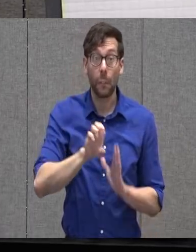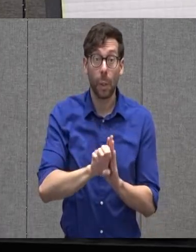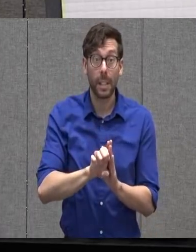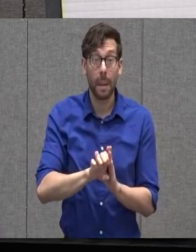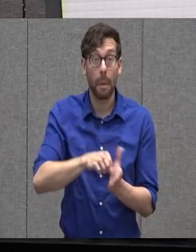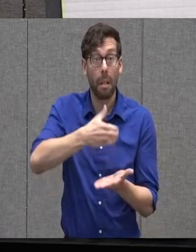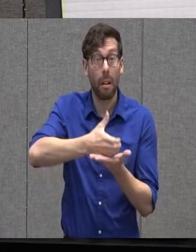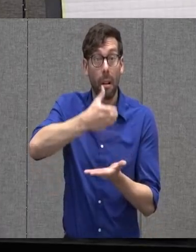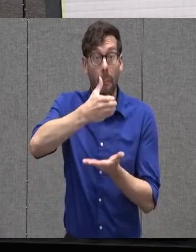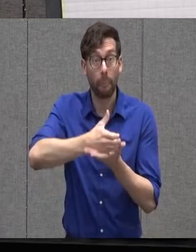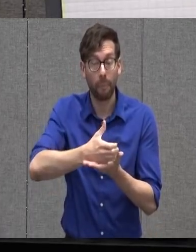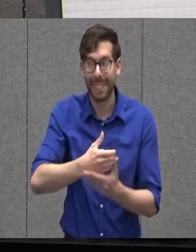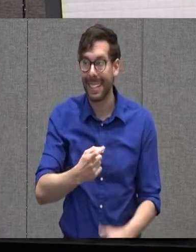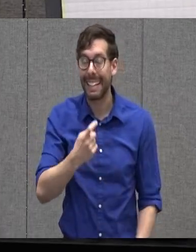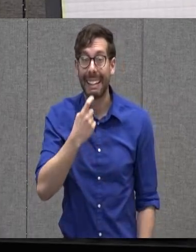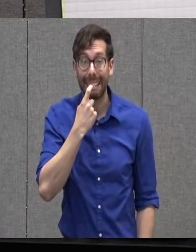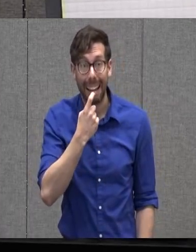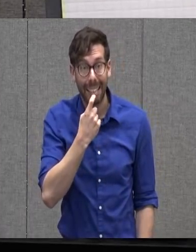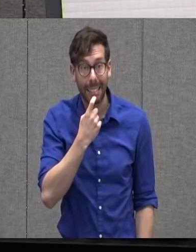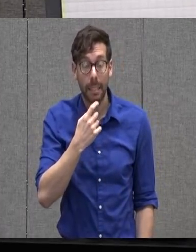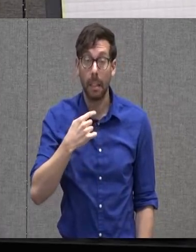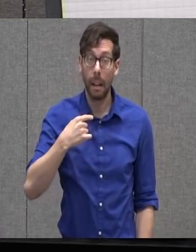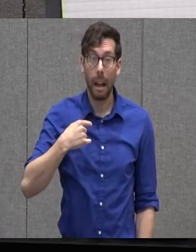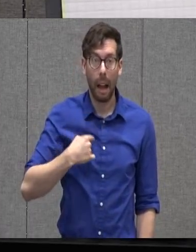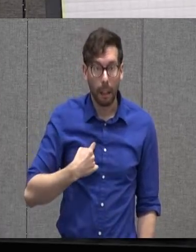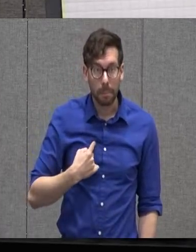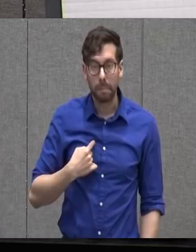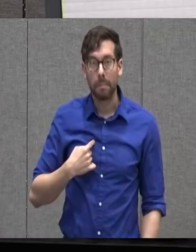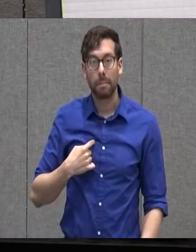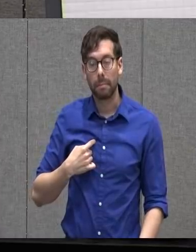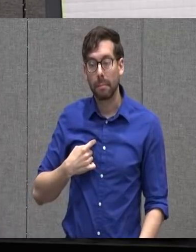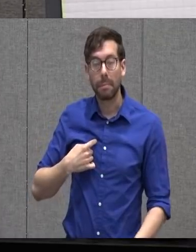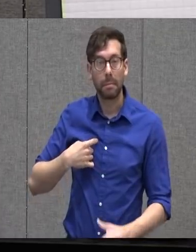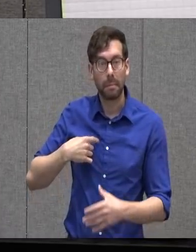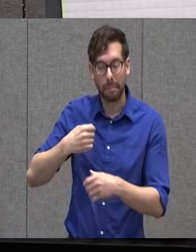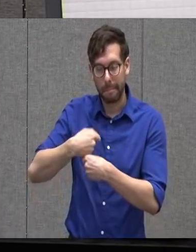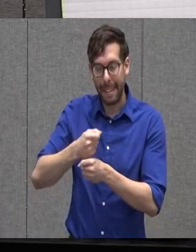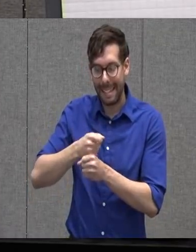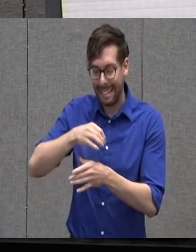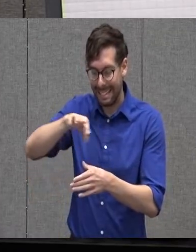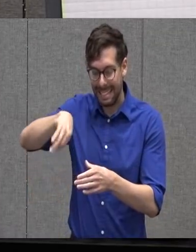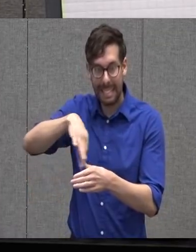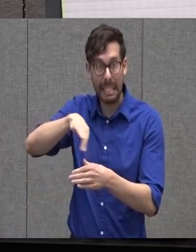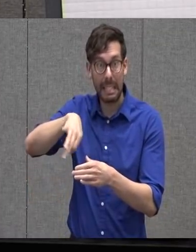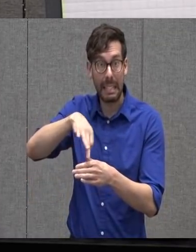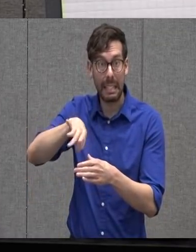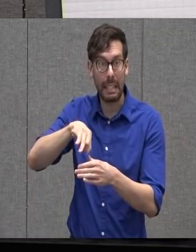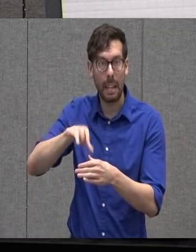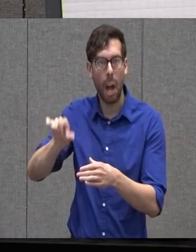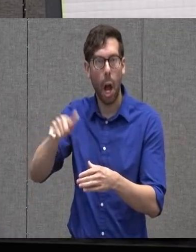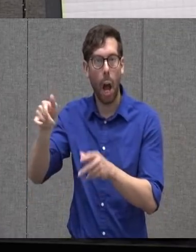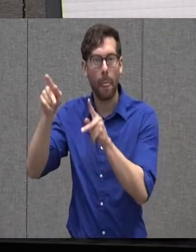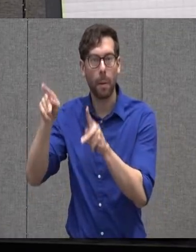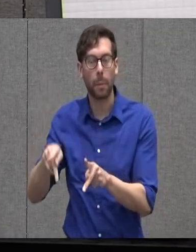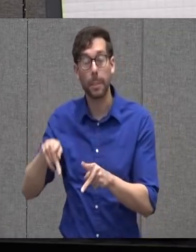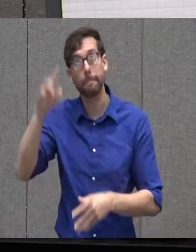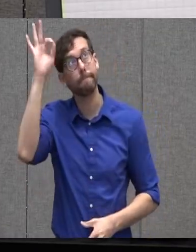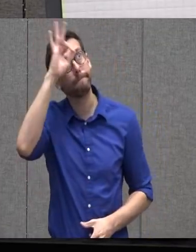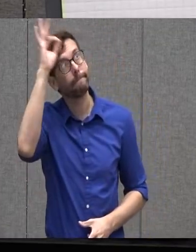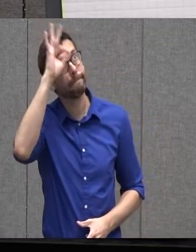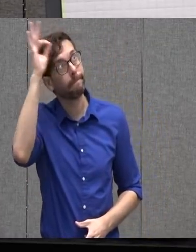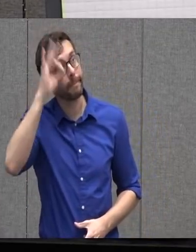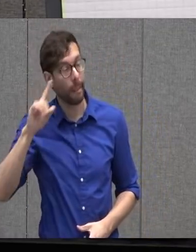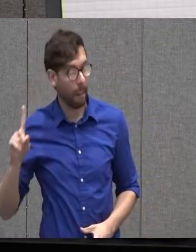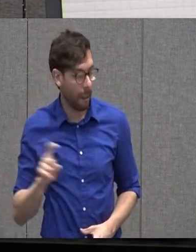So whenever I make hot tea, if someone else doesn't know that I made hot tea and they want to pick up that cup, there's